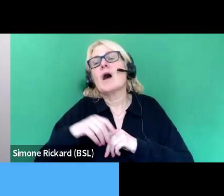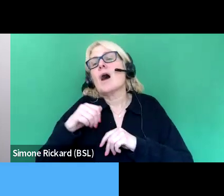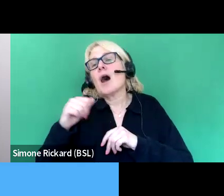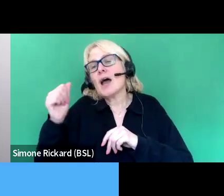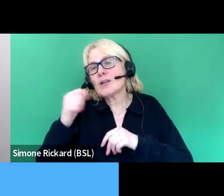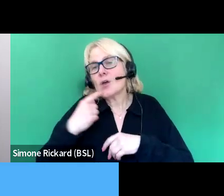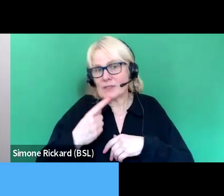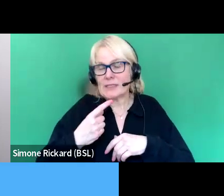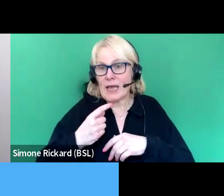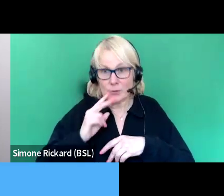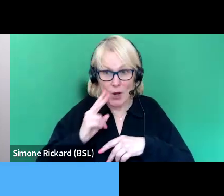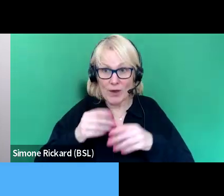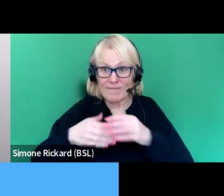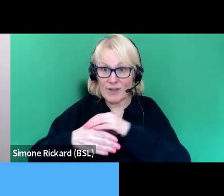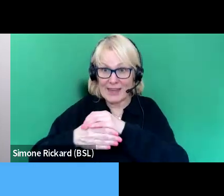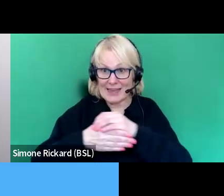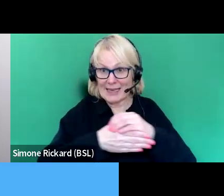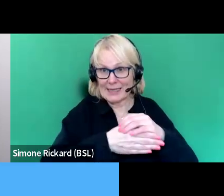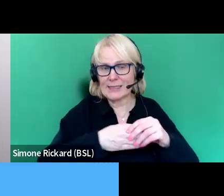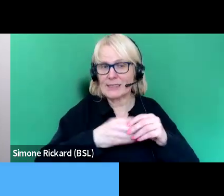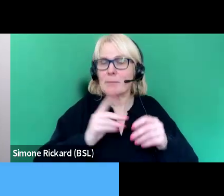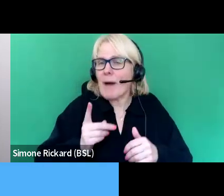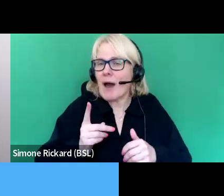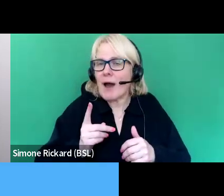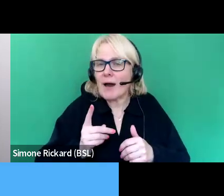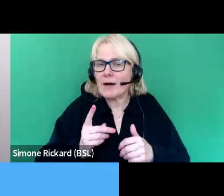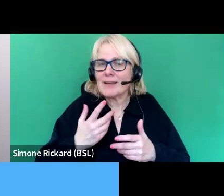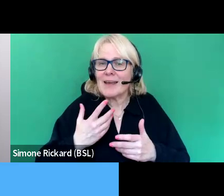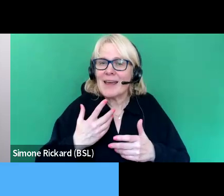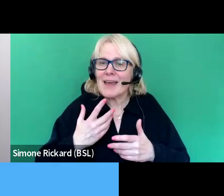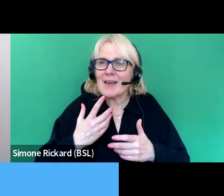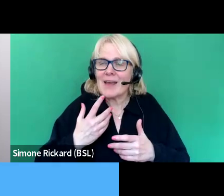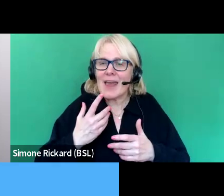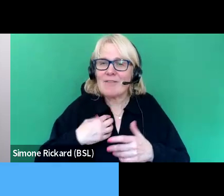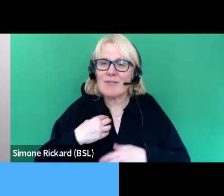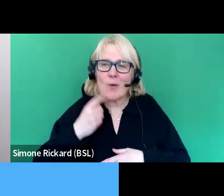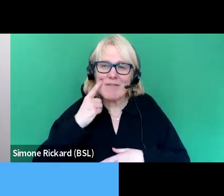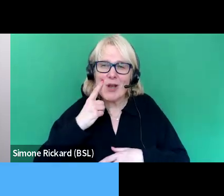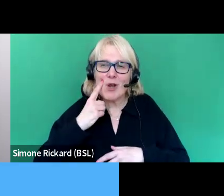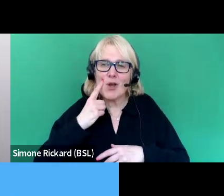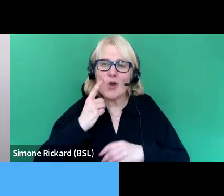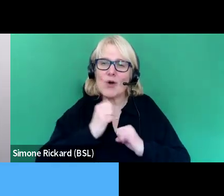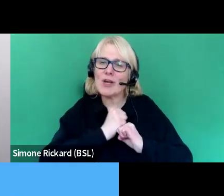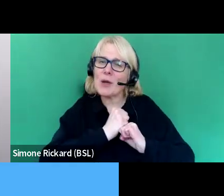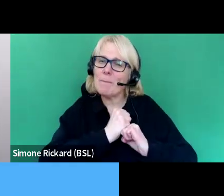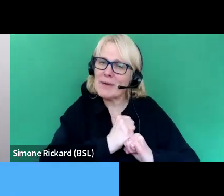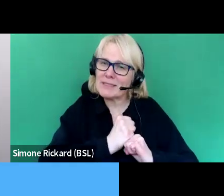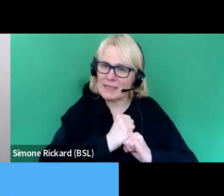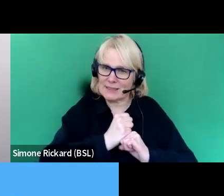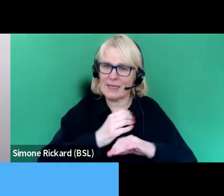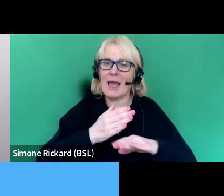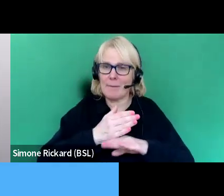the good news is that if people are on at least a committed employer, it means they are starting to look at